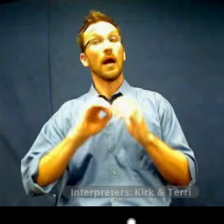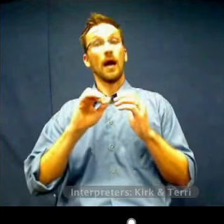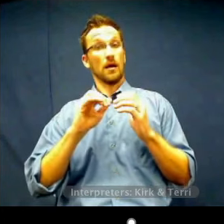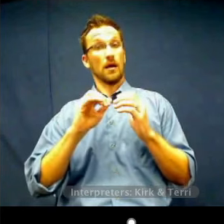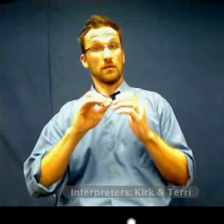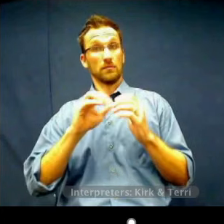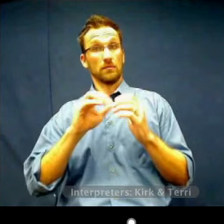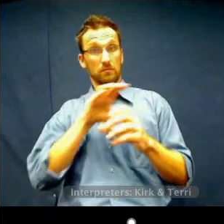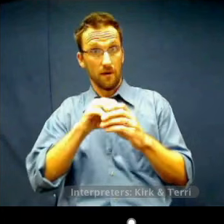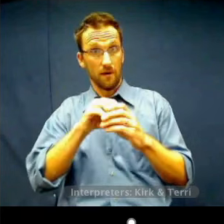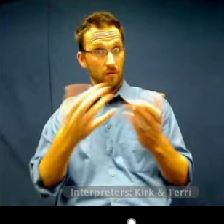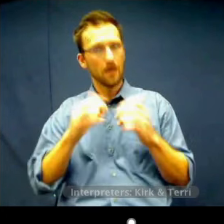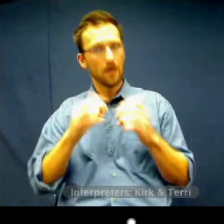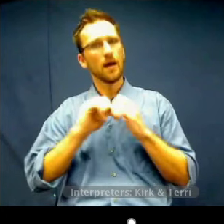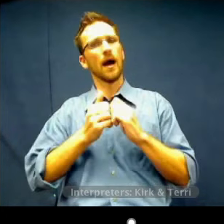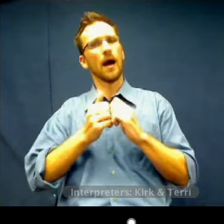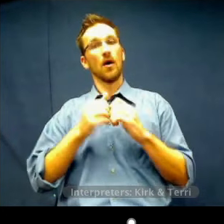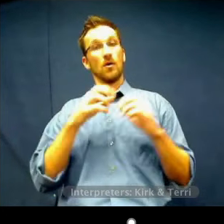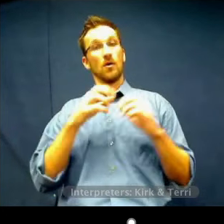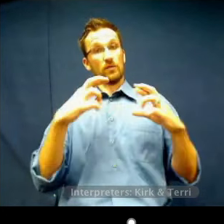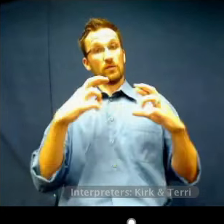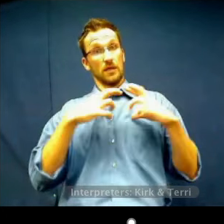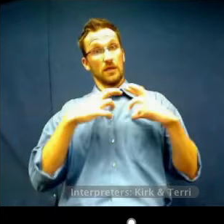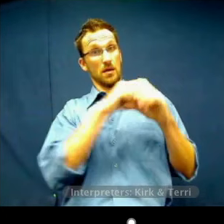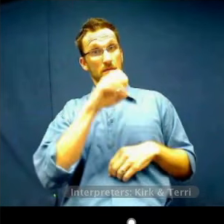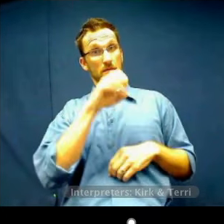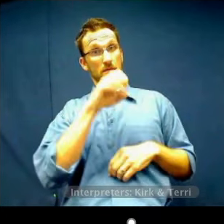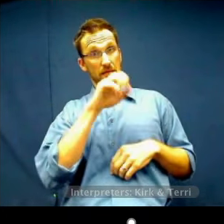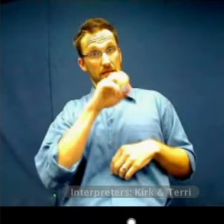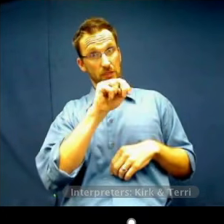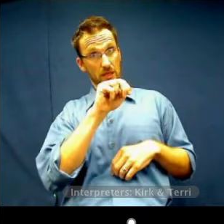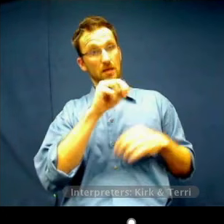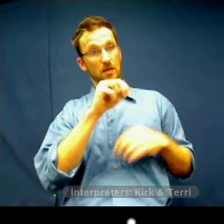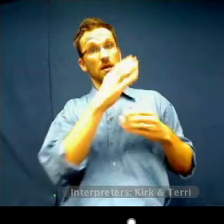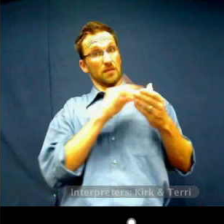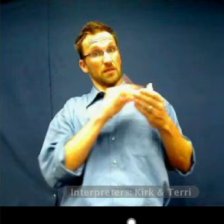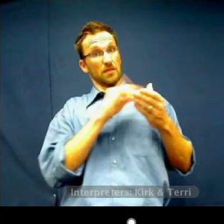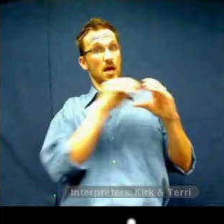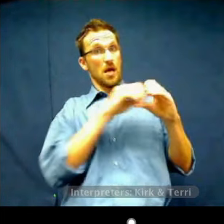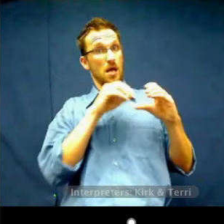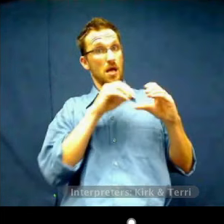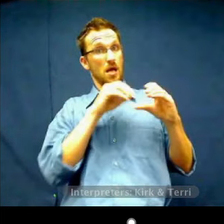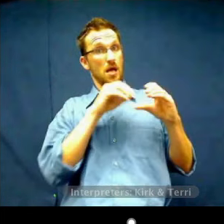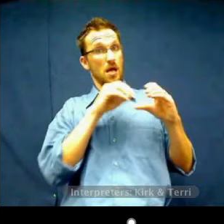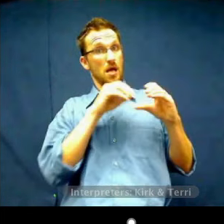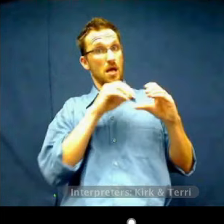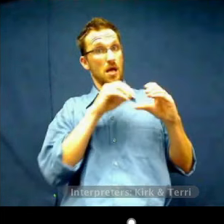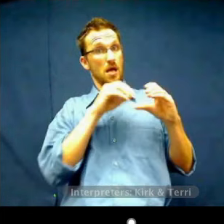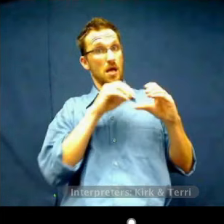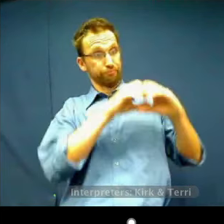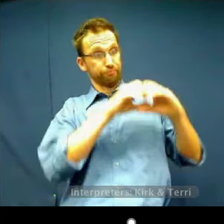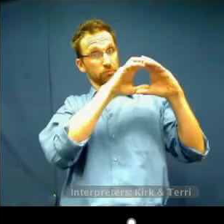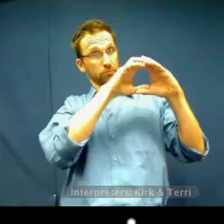a pension that portions of the pension were earned while the parties were married.